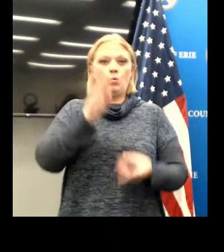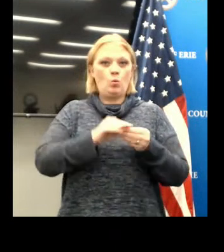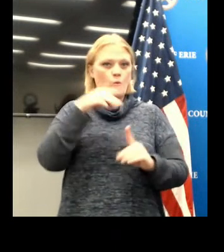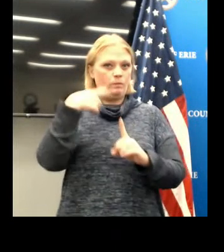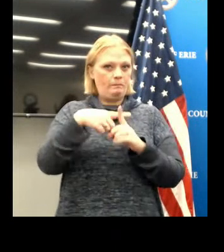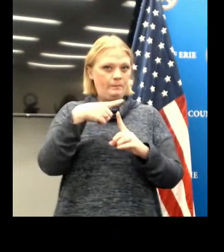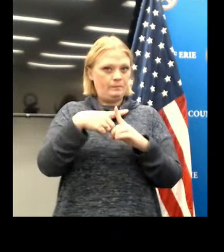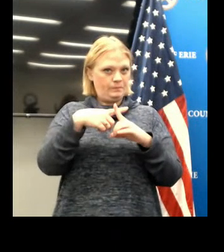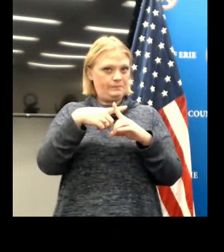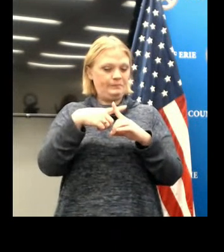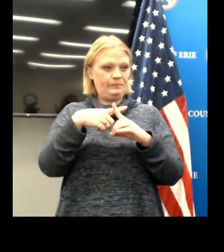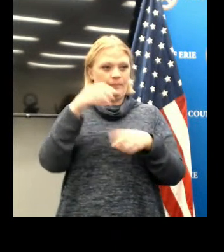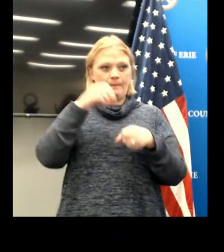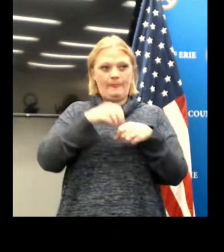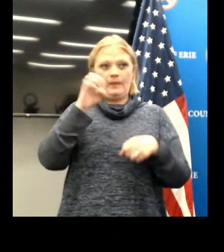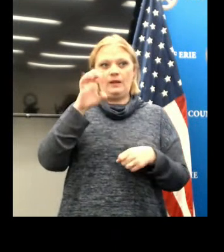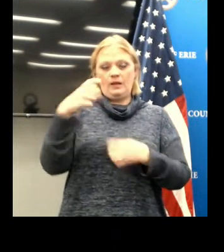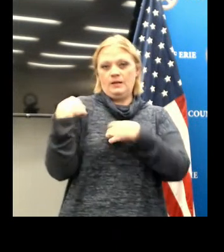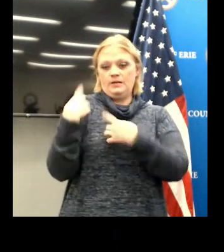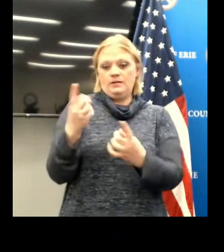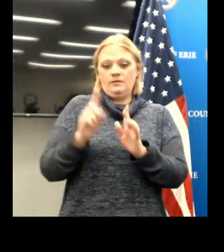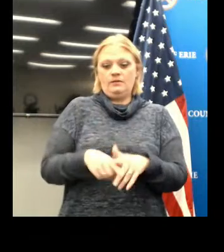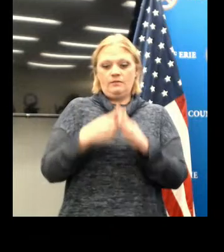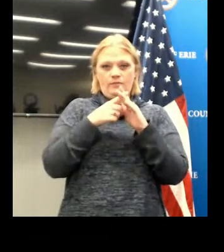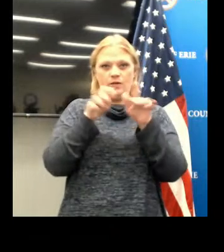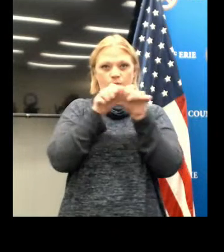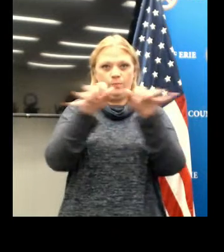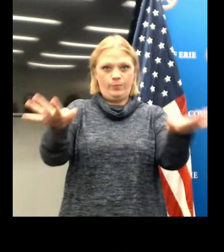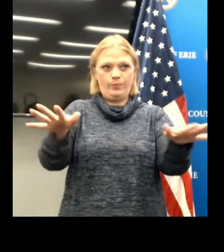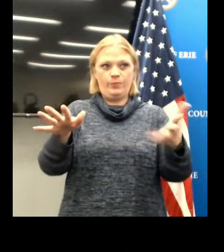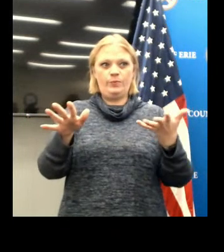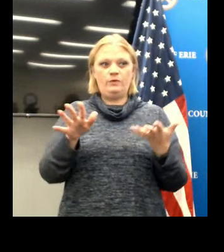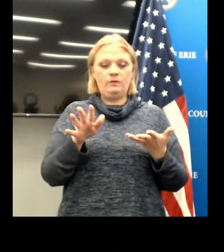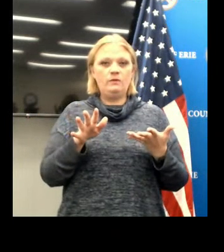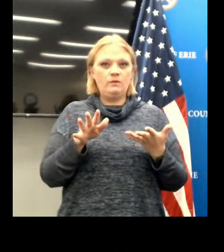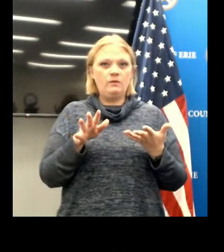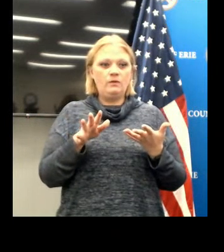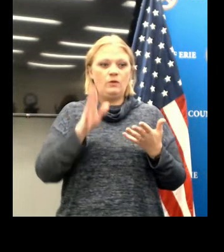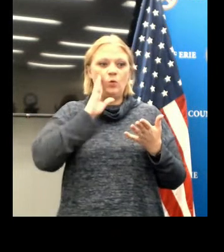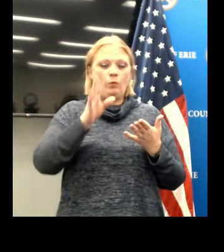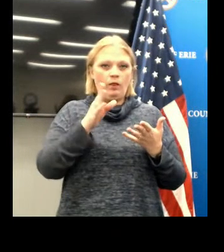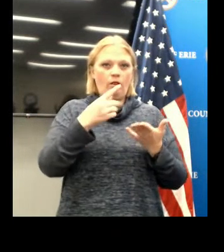positive cases in Erie County since the beginning of the outbreak, and as we'll get into,